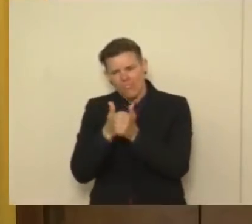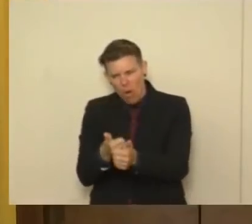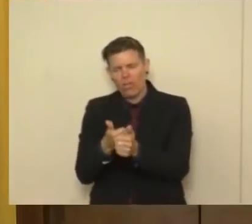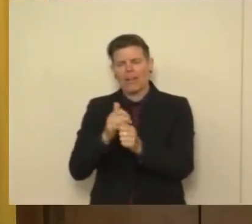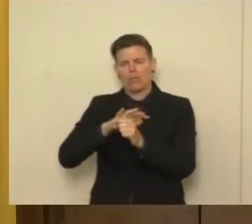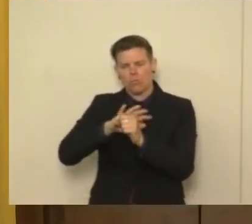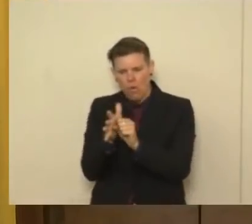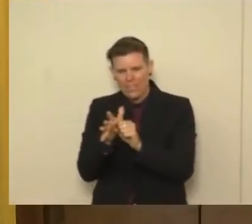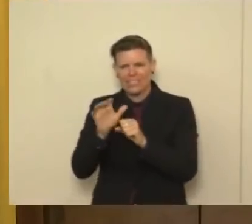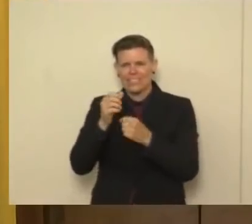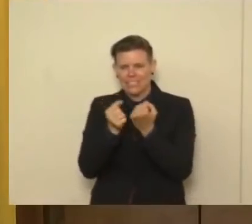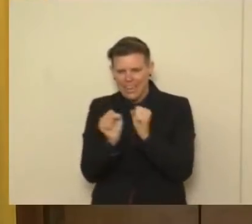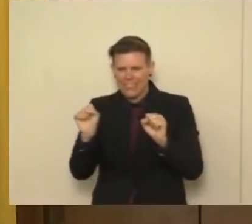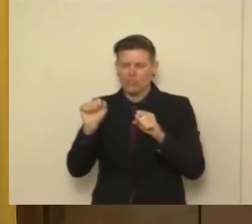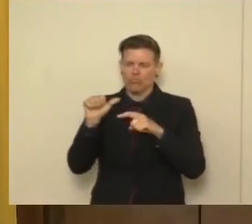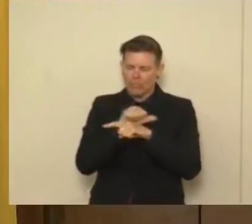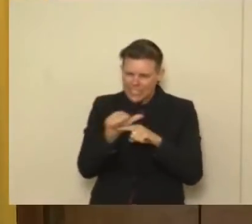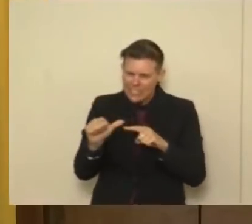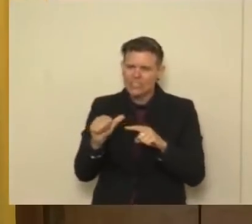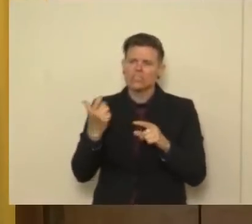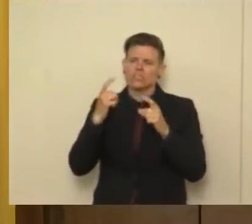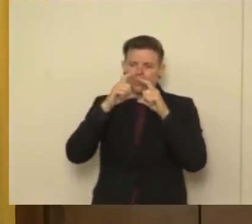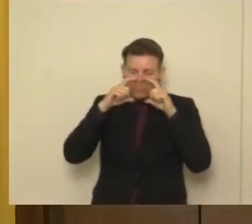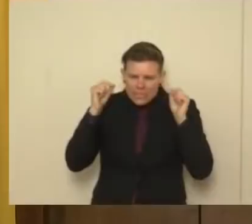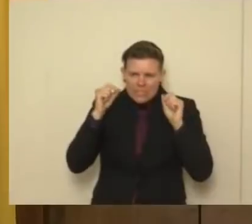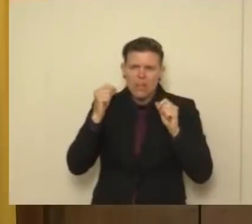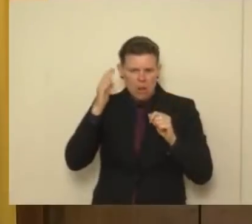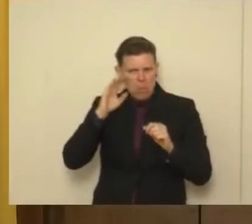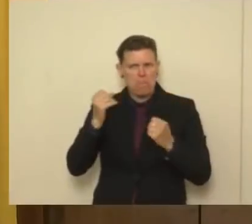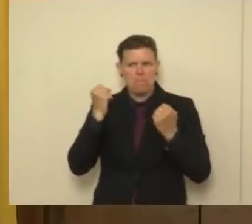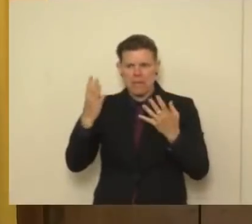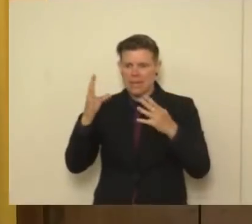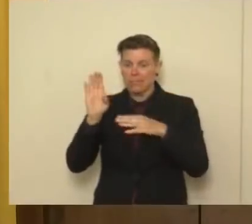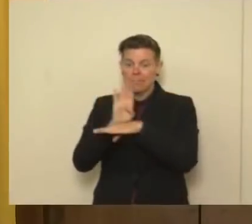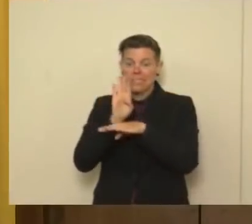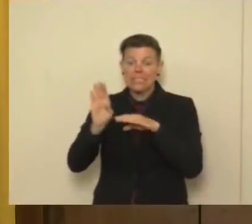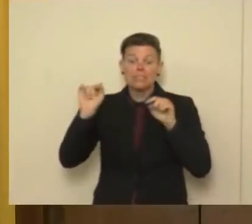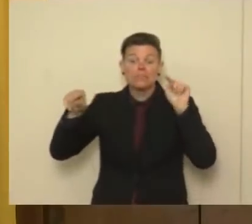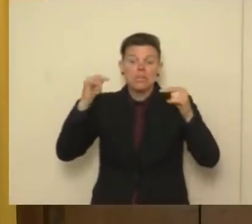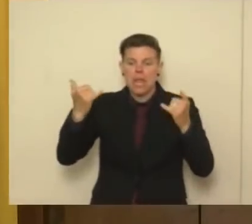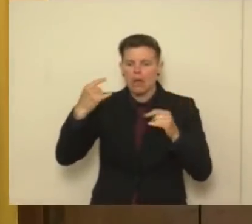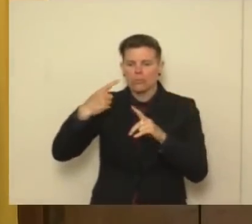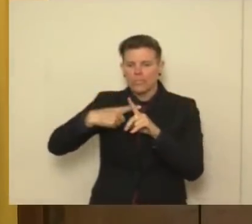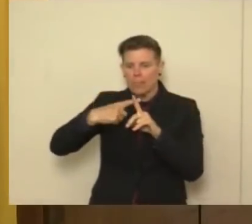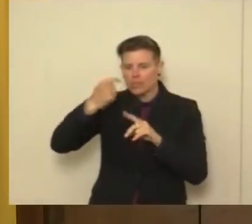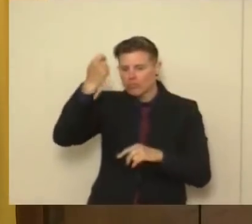on. There are many businesses that are doing temperature checks, that are using